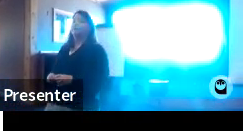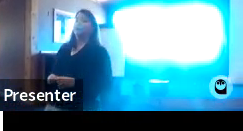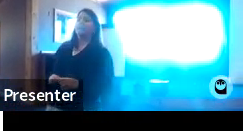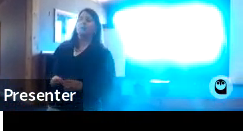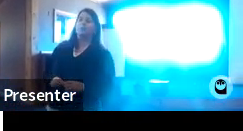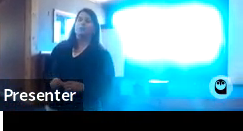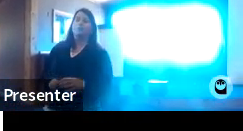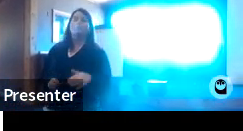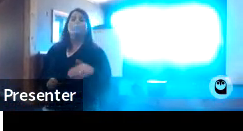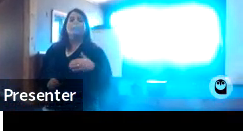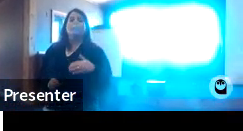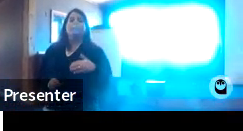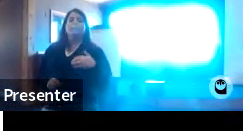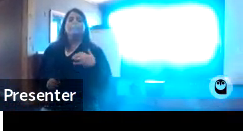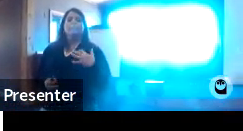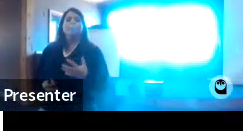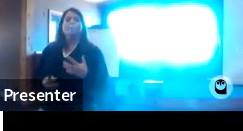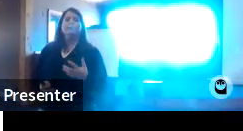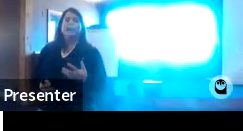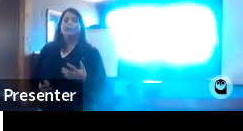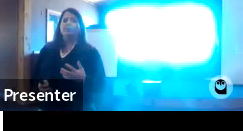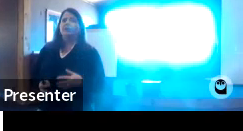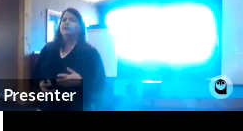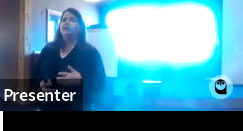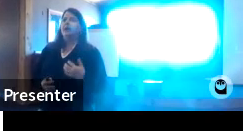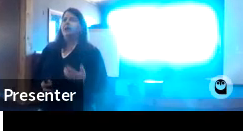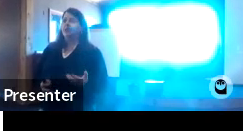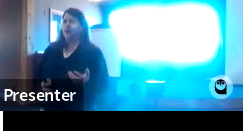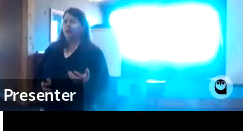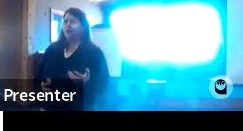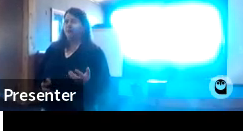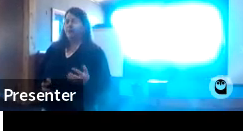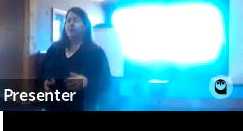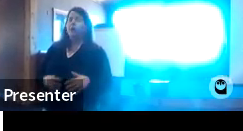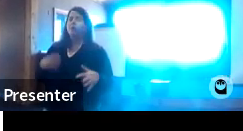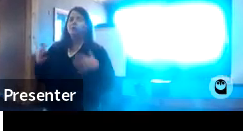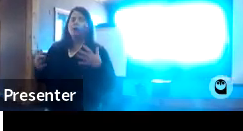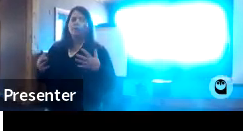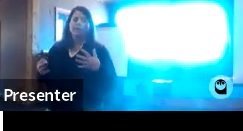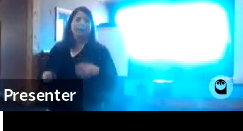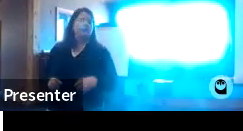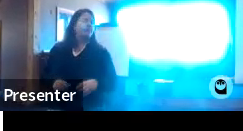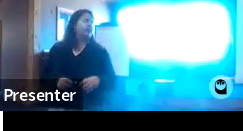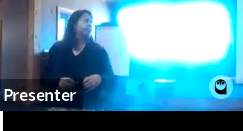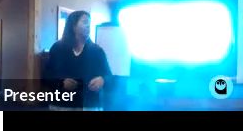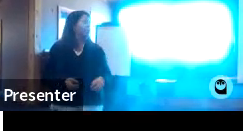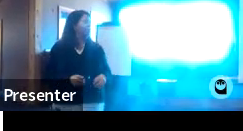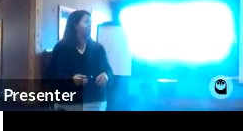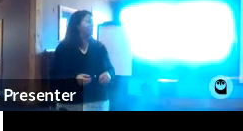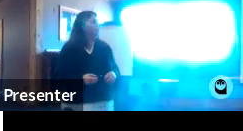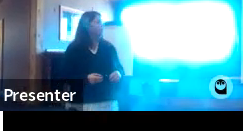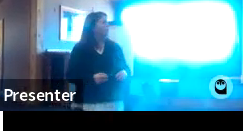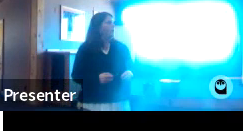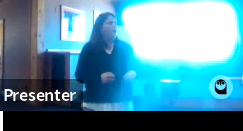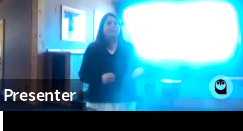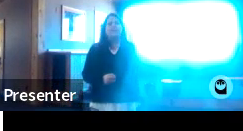a fact in issue. So the role of an expert is to educate. And we'll talk about that a little bit more as